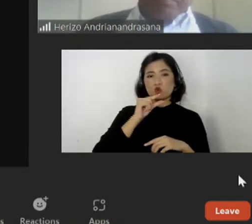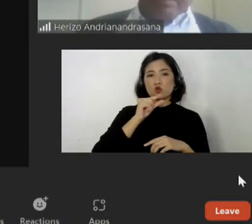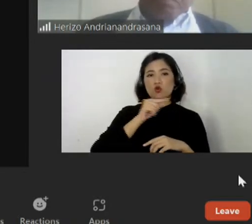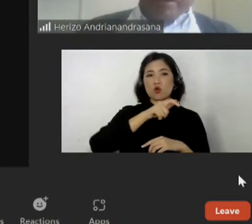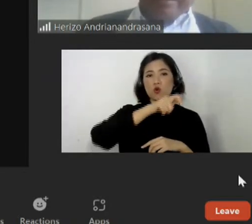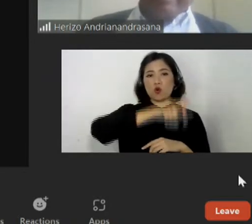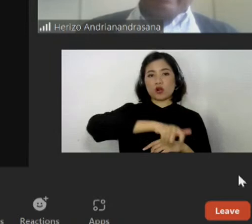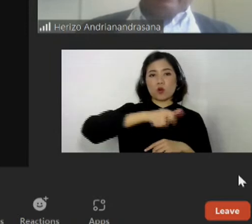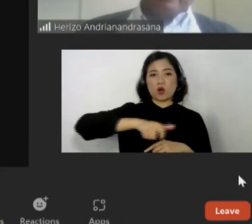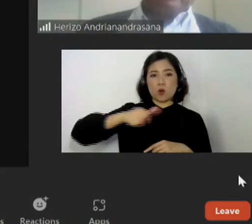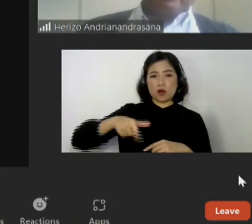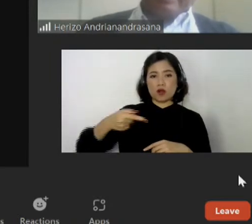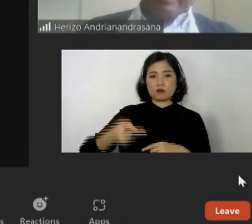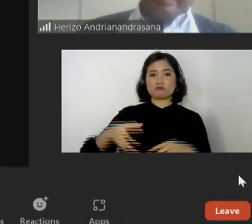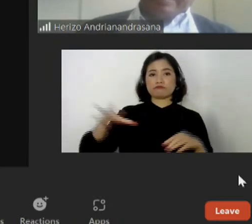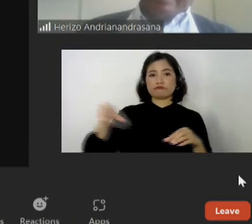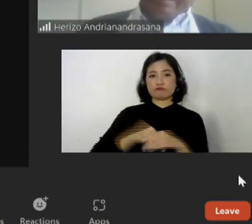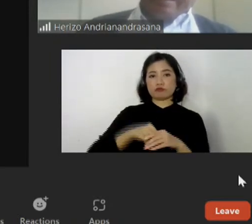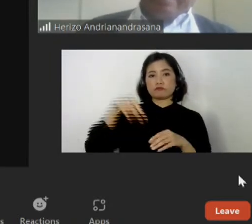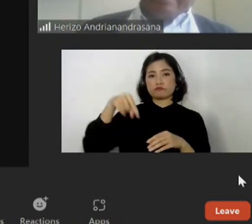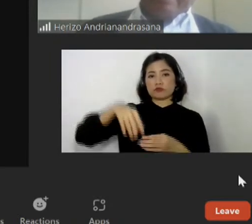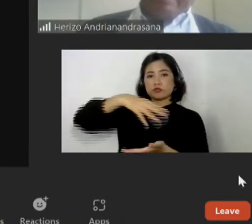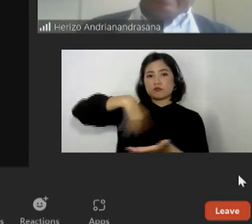So people is part of the